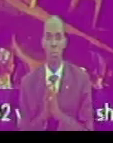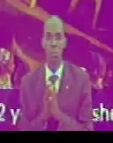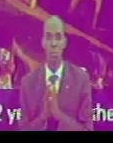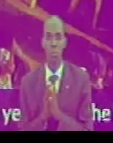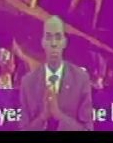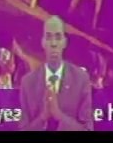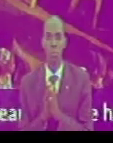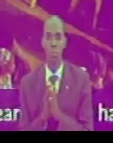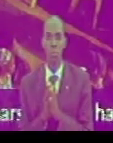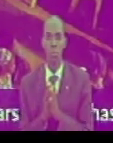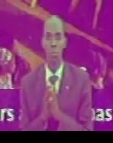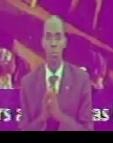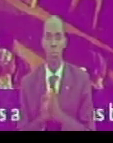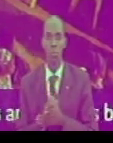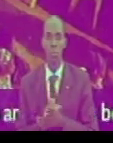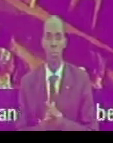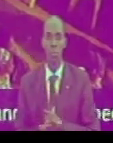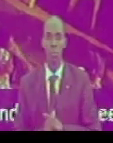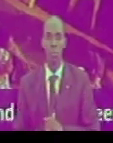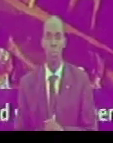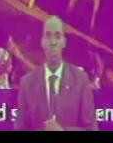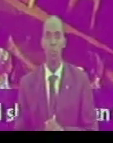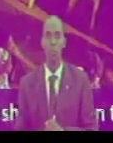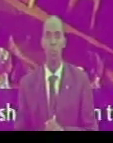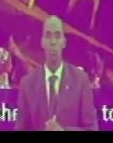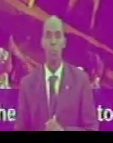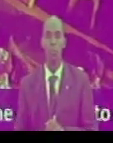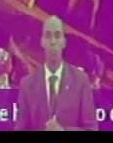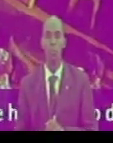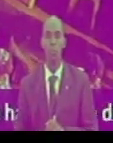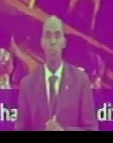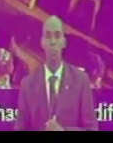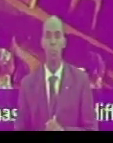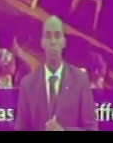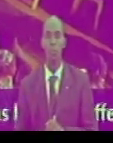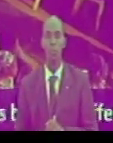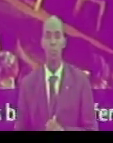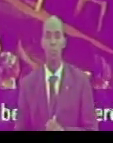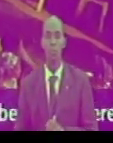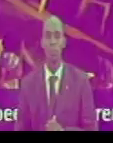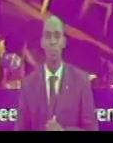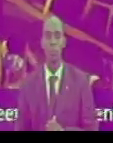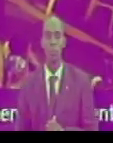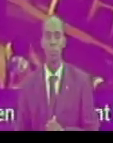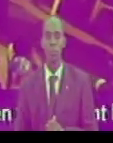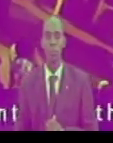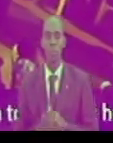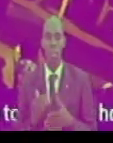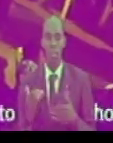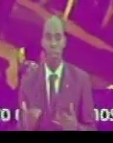We now return to the moderator, as we'll come back for more testimonies.